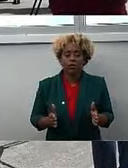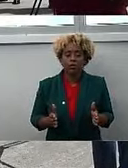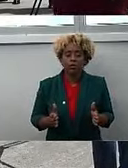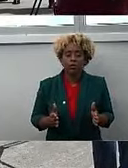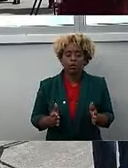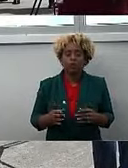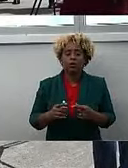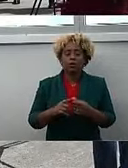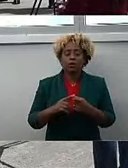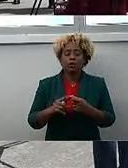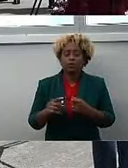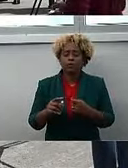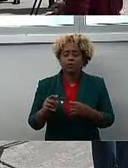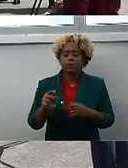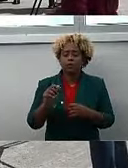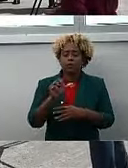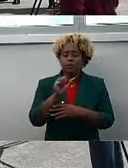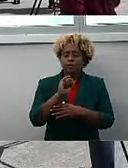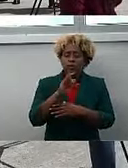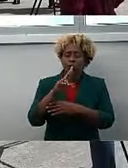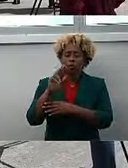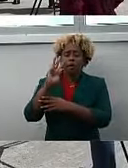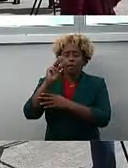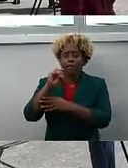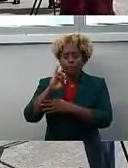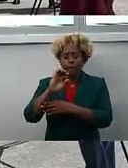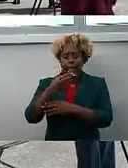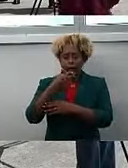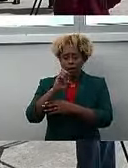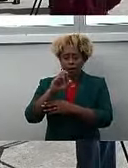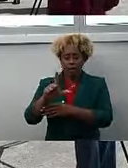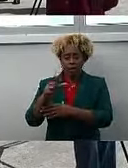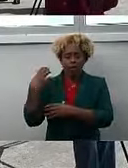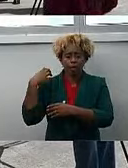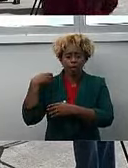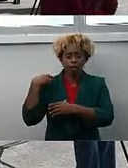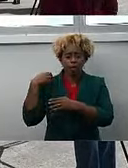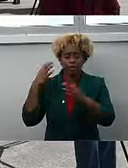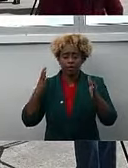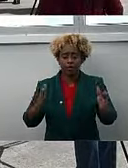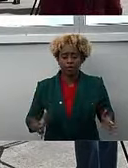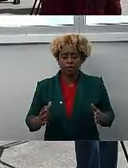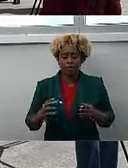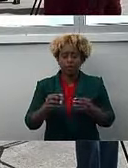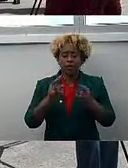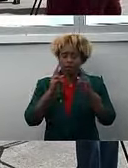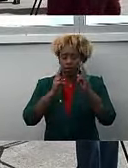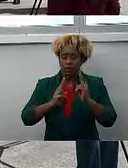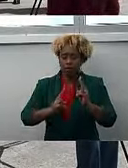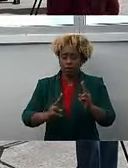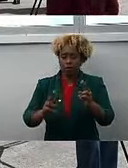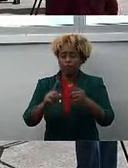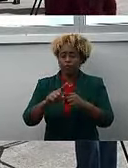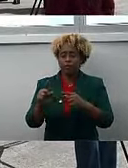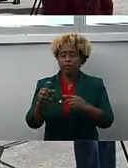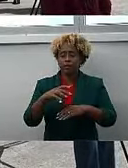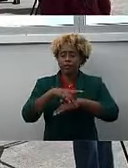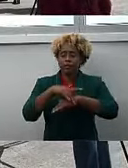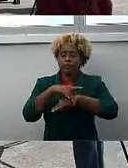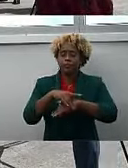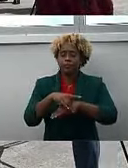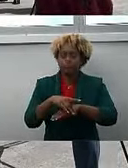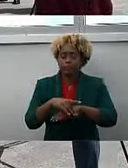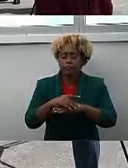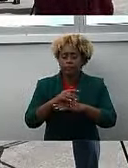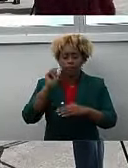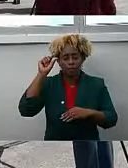Order of St. Michael and St. George, Officer of the Most Excellent Order of the British Empire, Governor General in